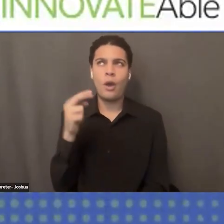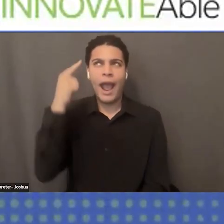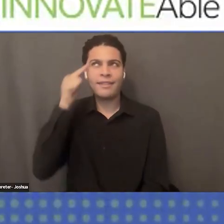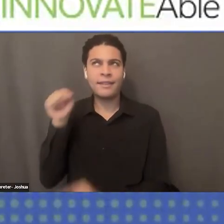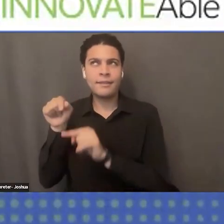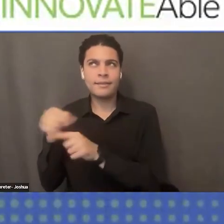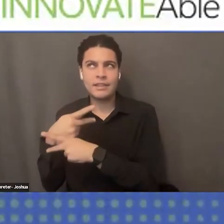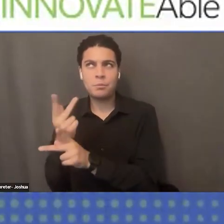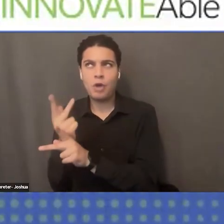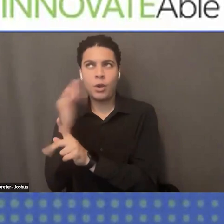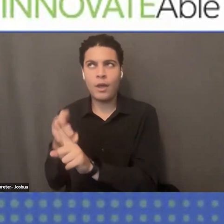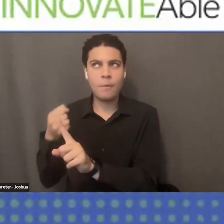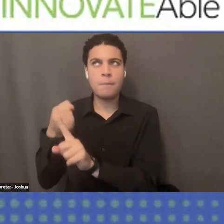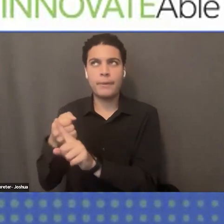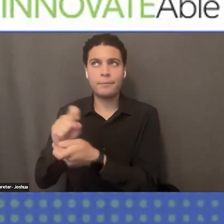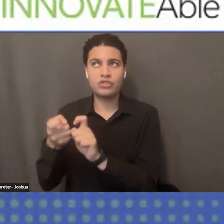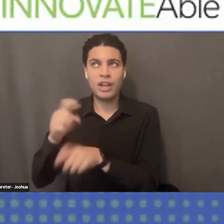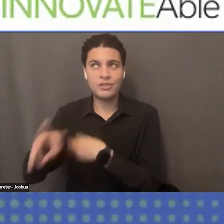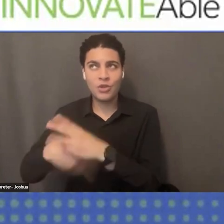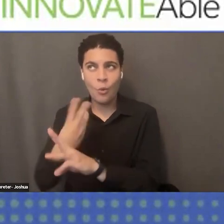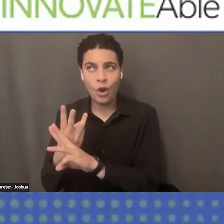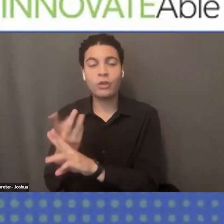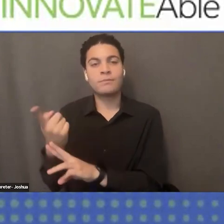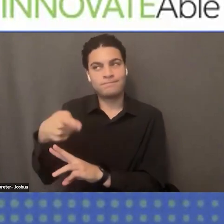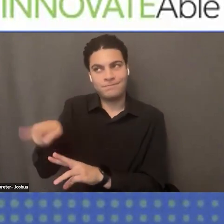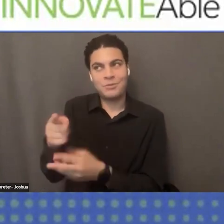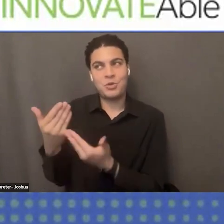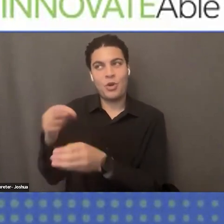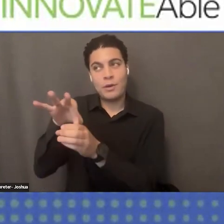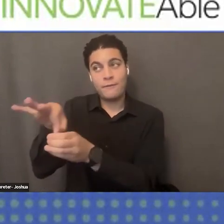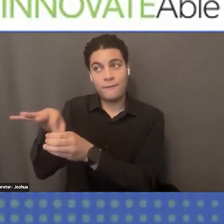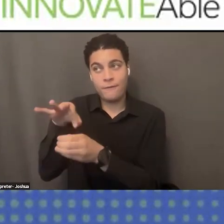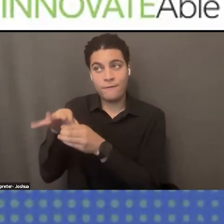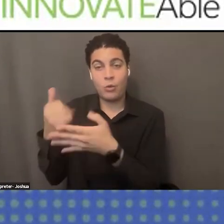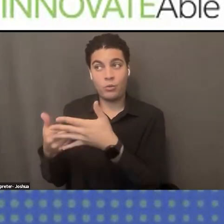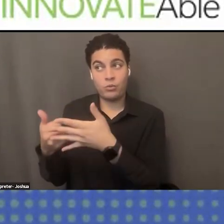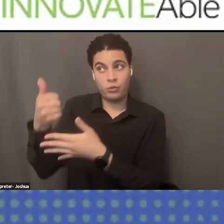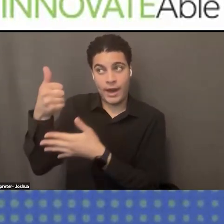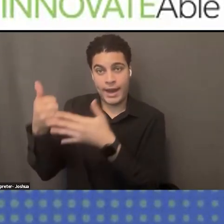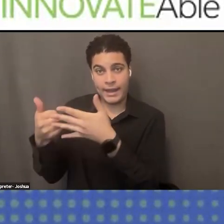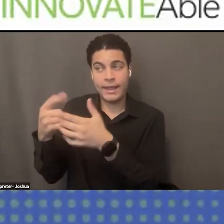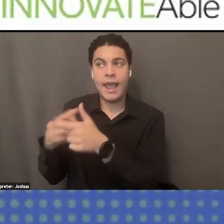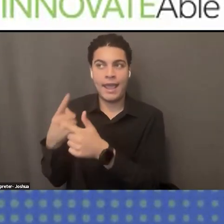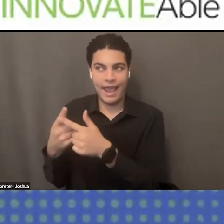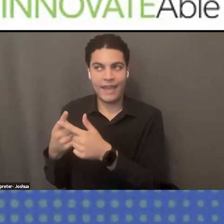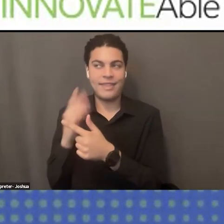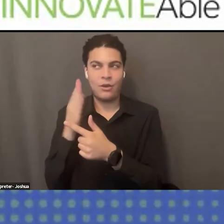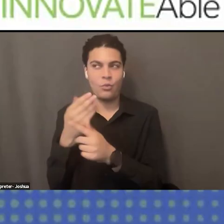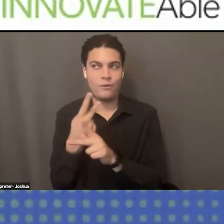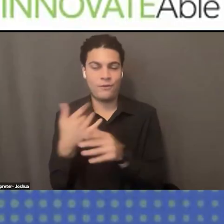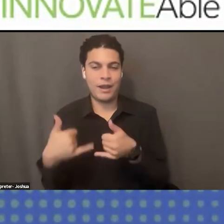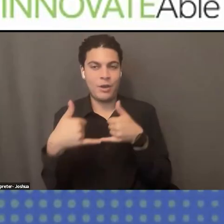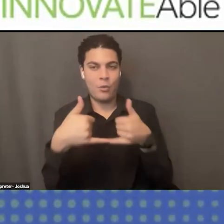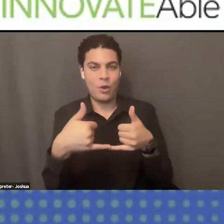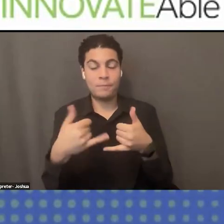biggest difference. It's your choice because it is the People's Choice Award. And right now the judges are tabulating their